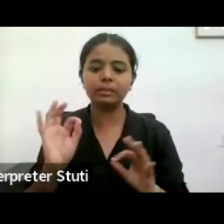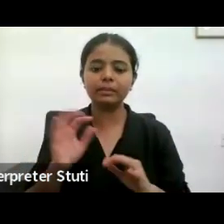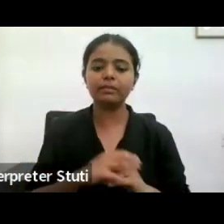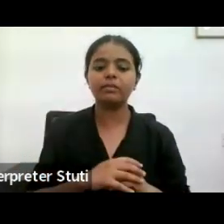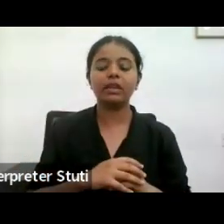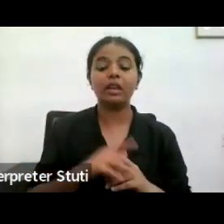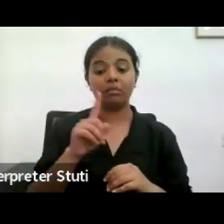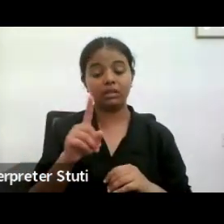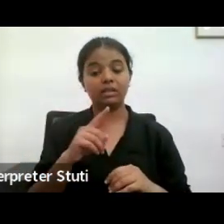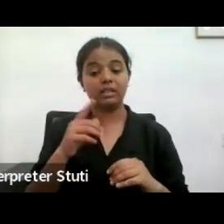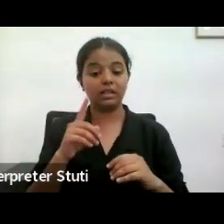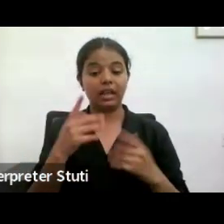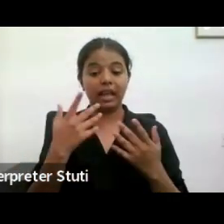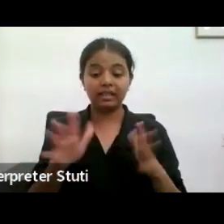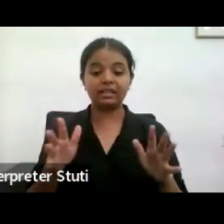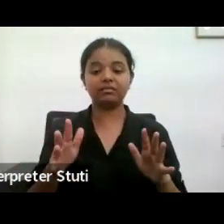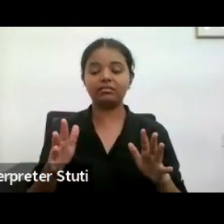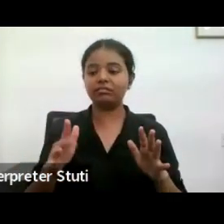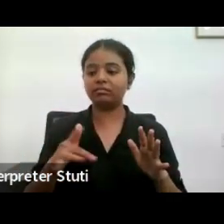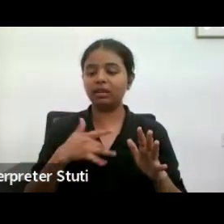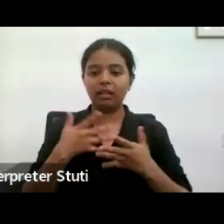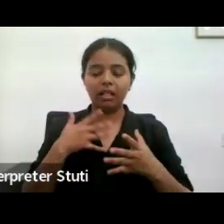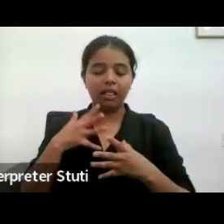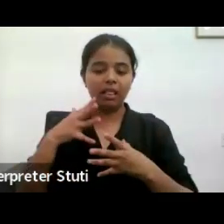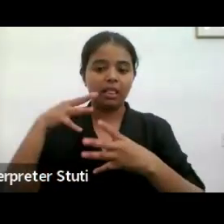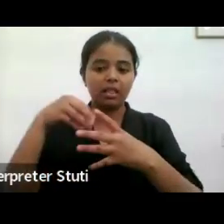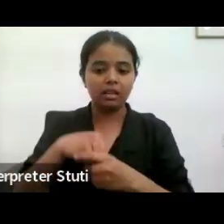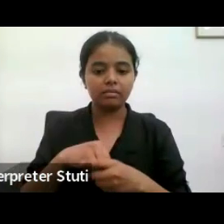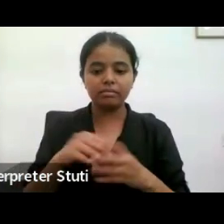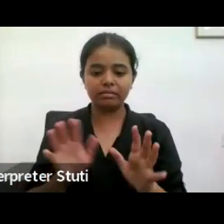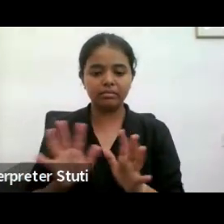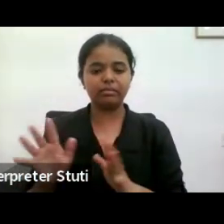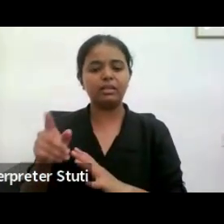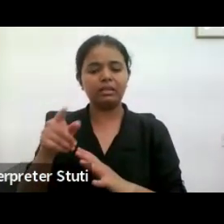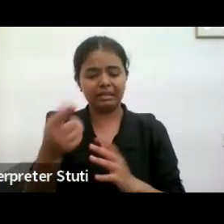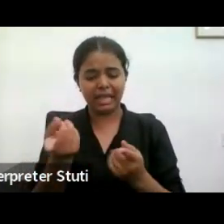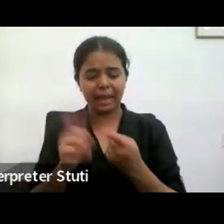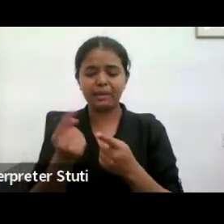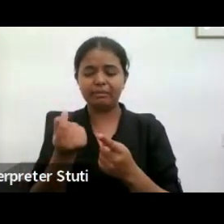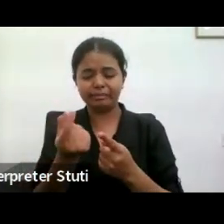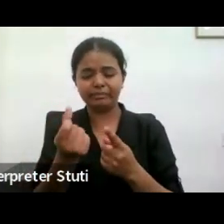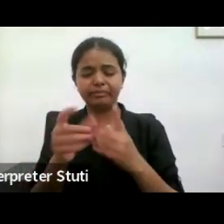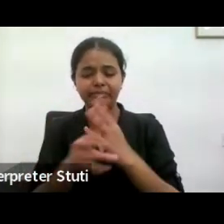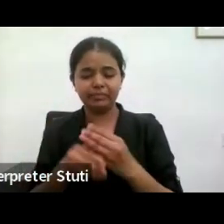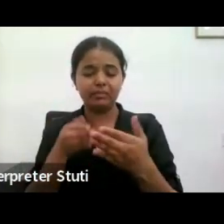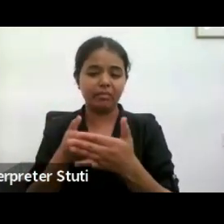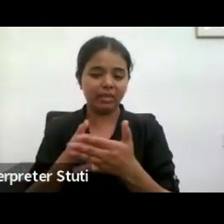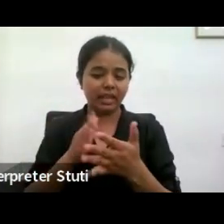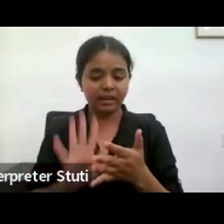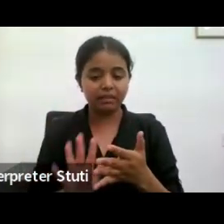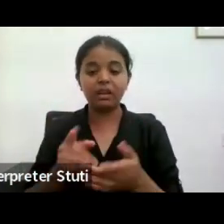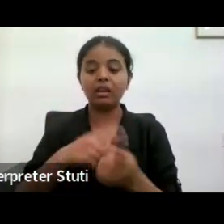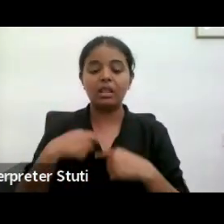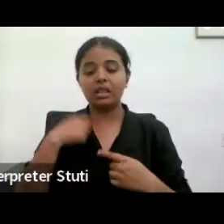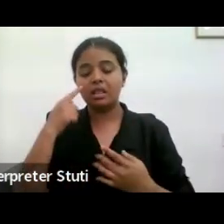get overwhelmed by the issues, and just again, step into the conversation